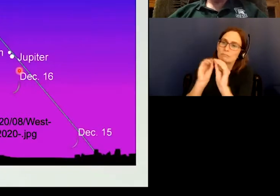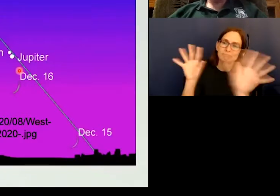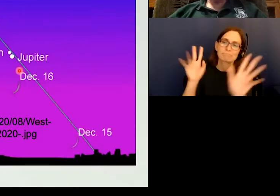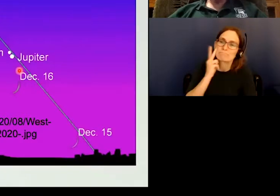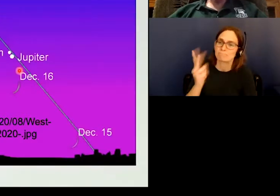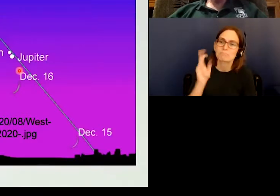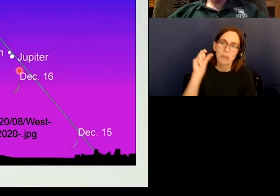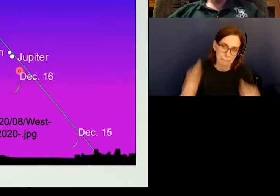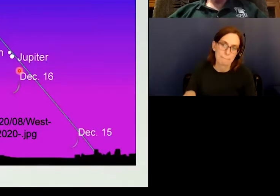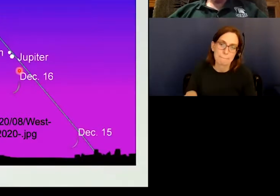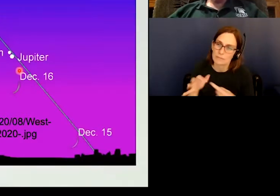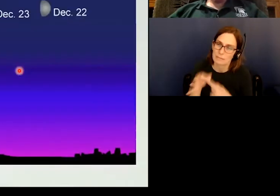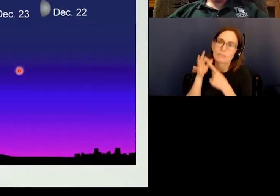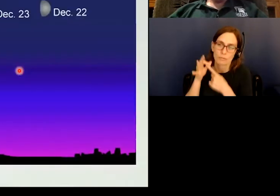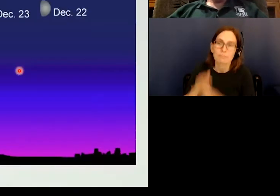special.